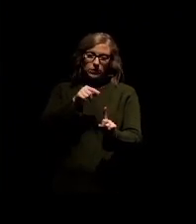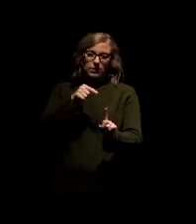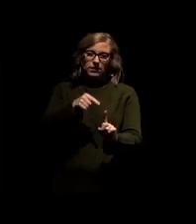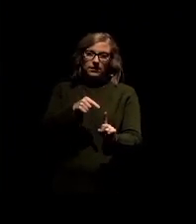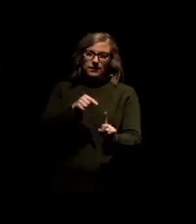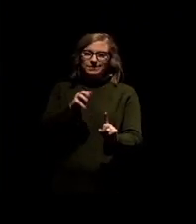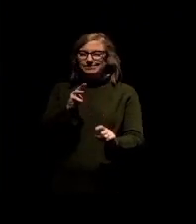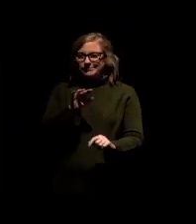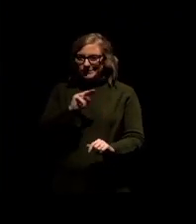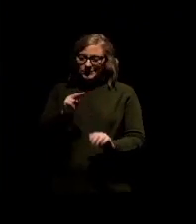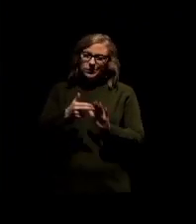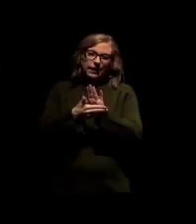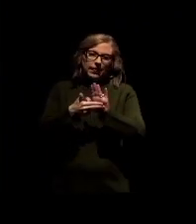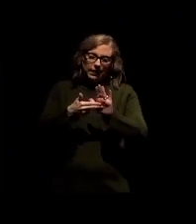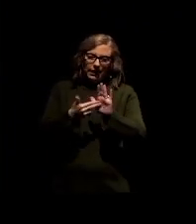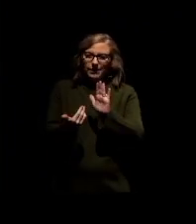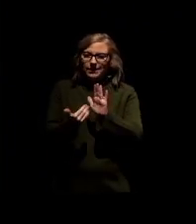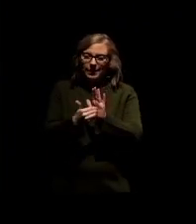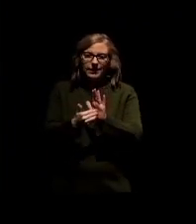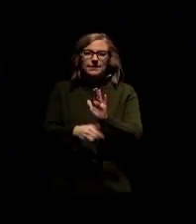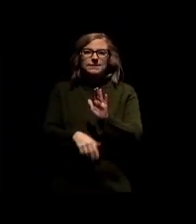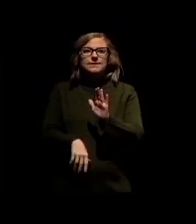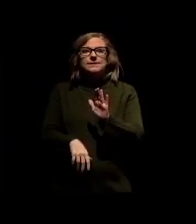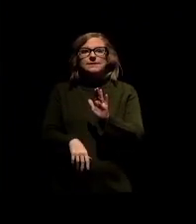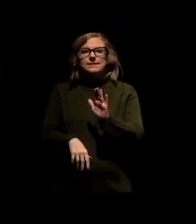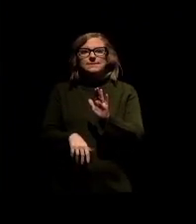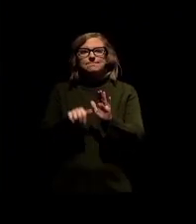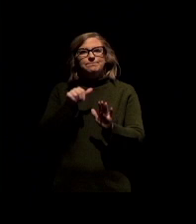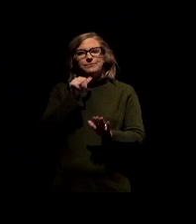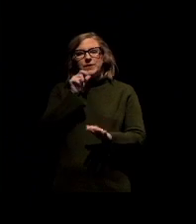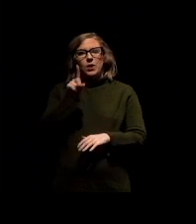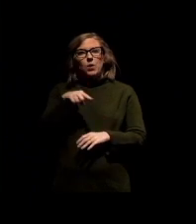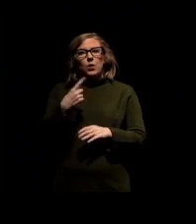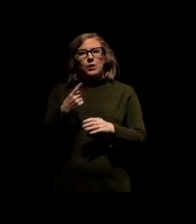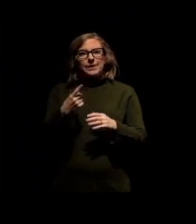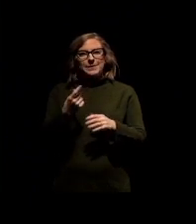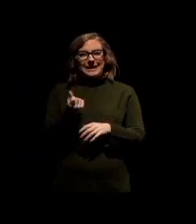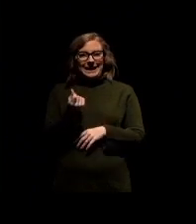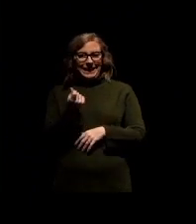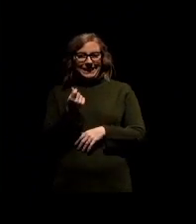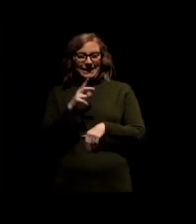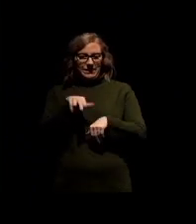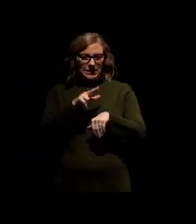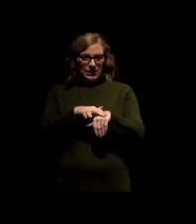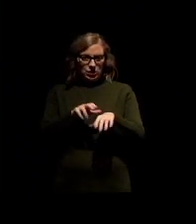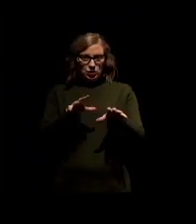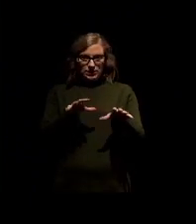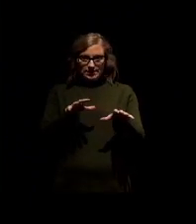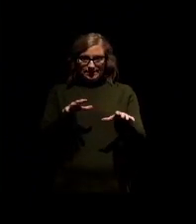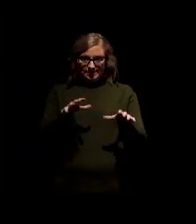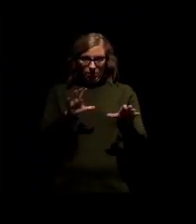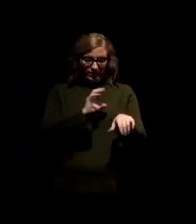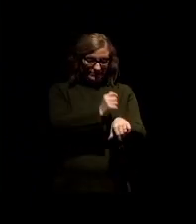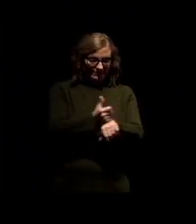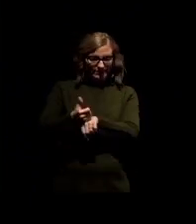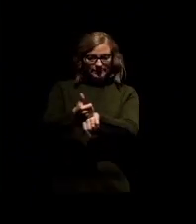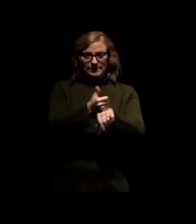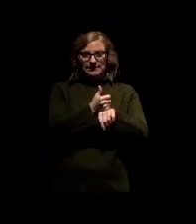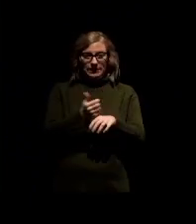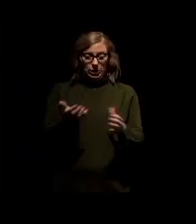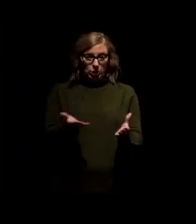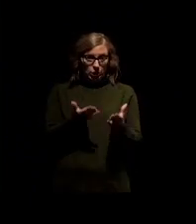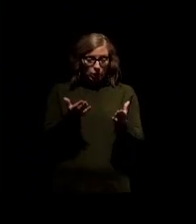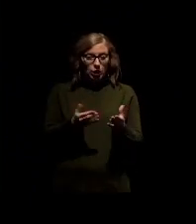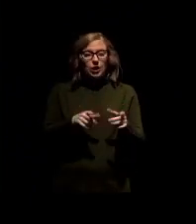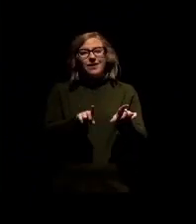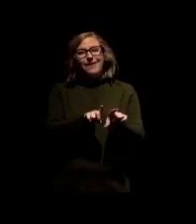great distinction of not just being home to 11 nations and one of the largest densest populations of Native